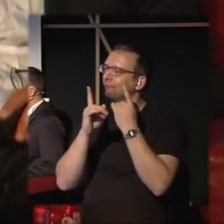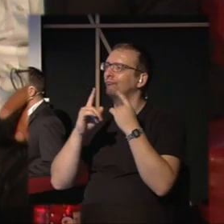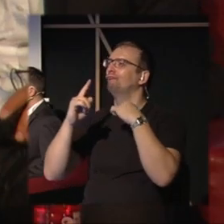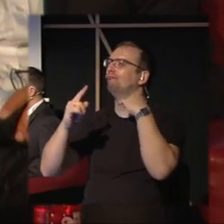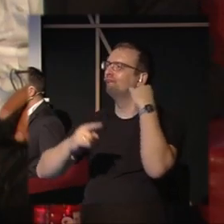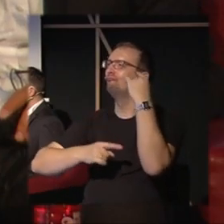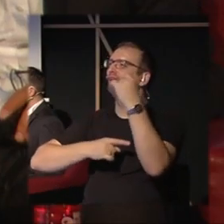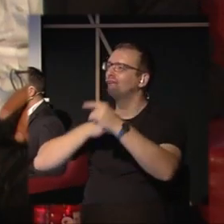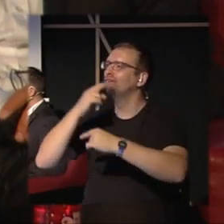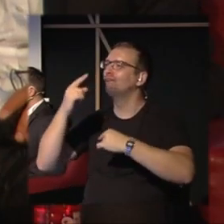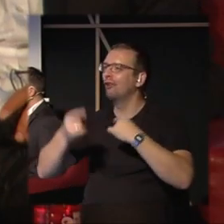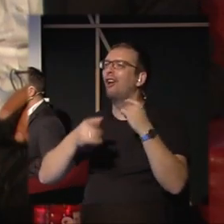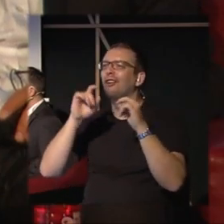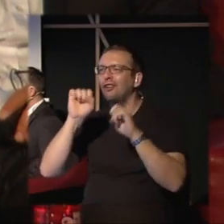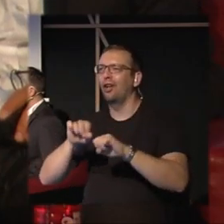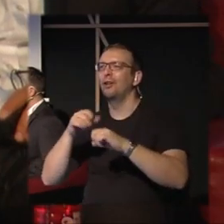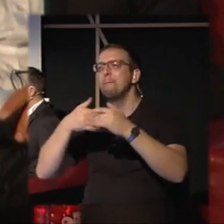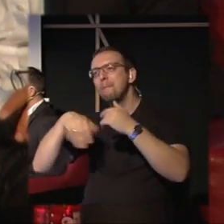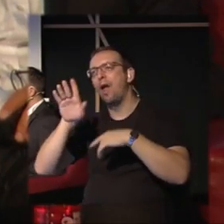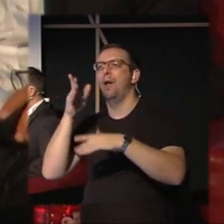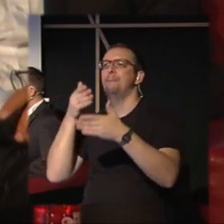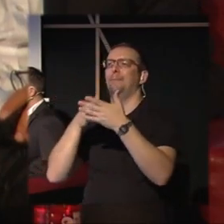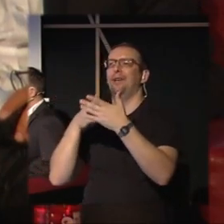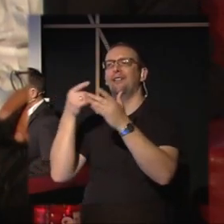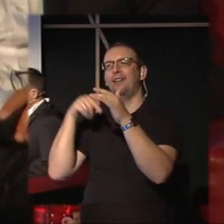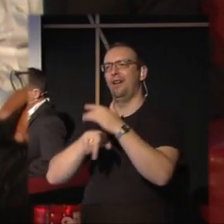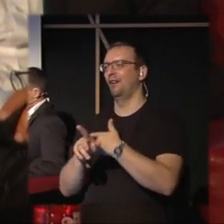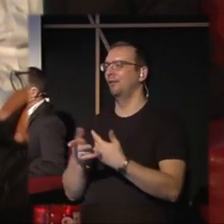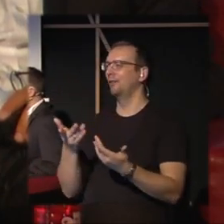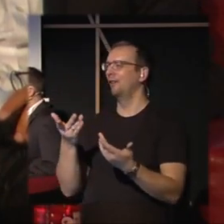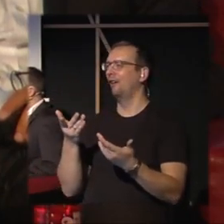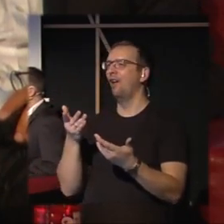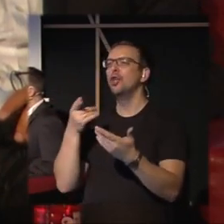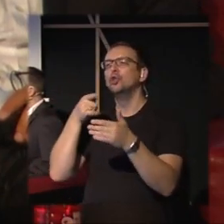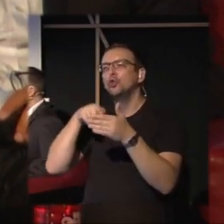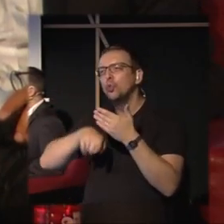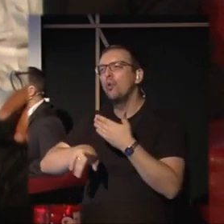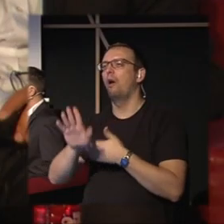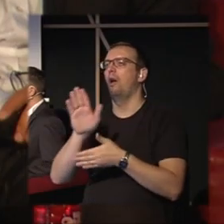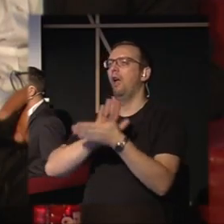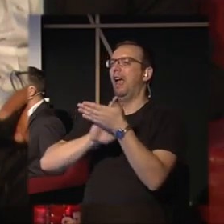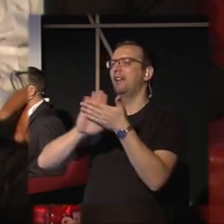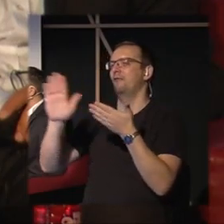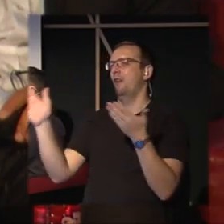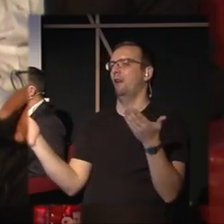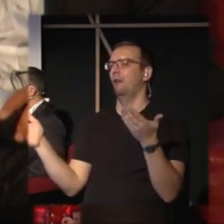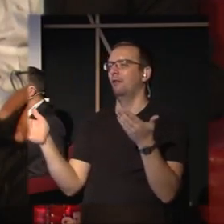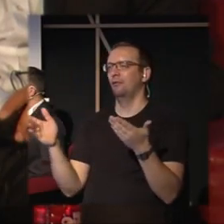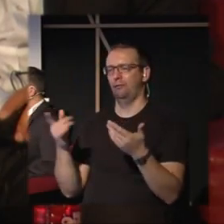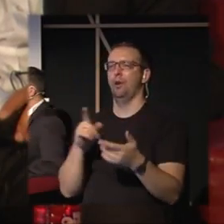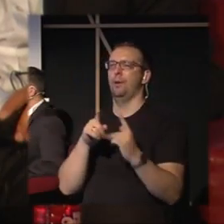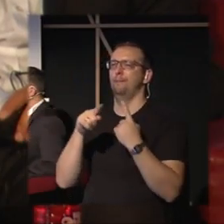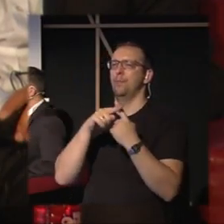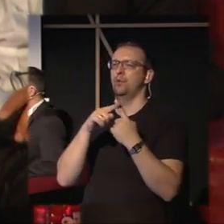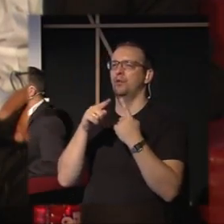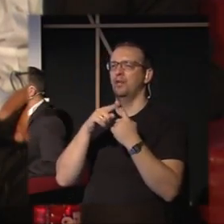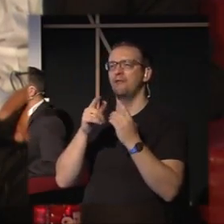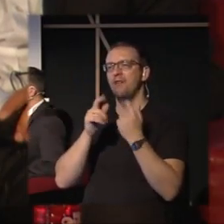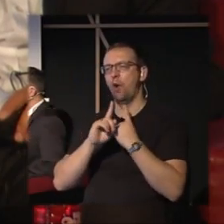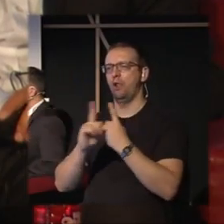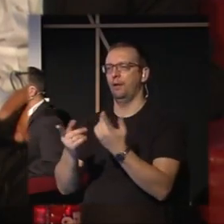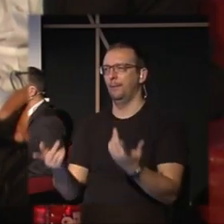that they receive and we receive at the cafe receive really good feedbacks after